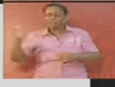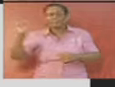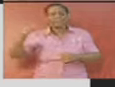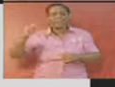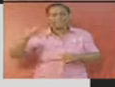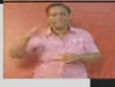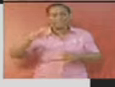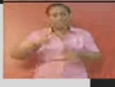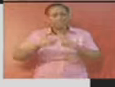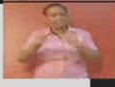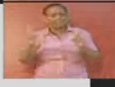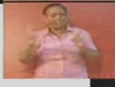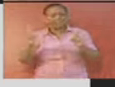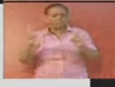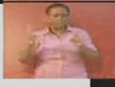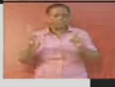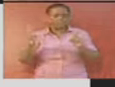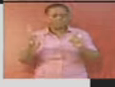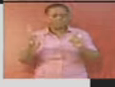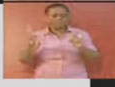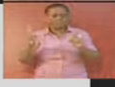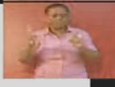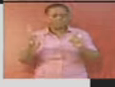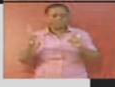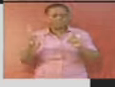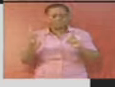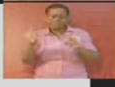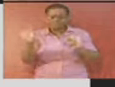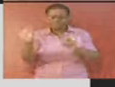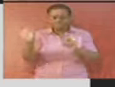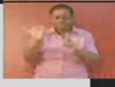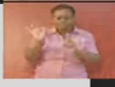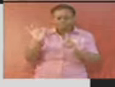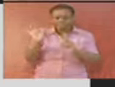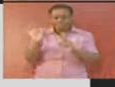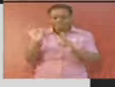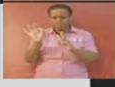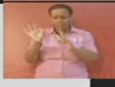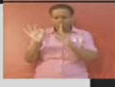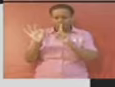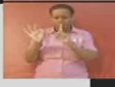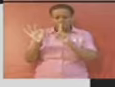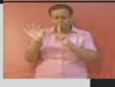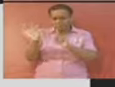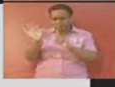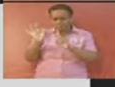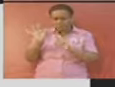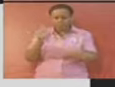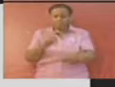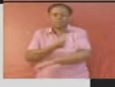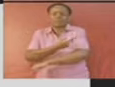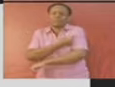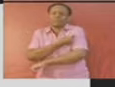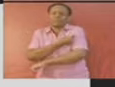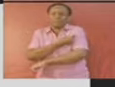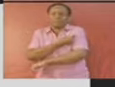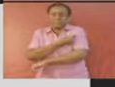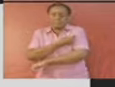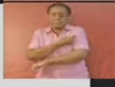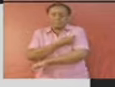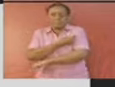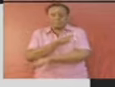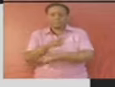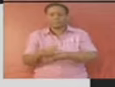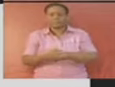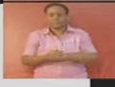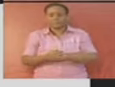microorganism, you take the whole of that organism or a part thereof, you introduce it into someone's system by a different mechanism. You can use,